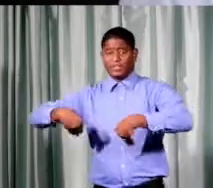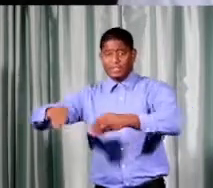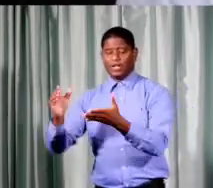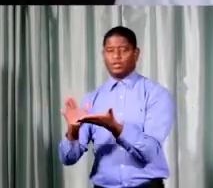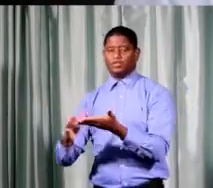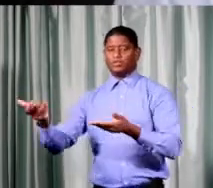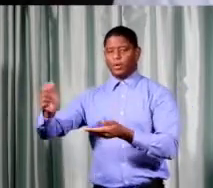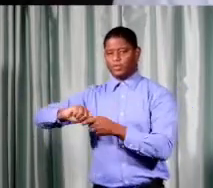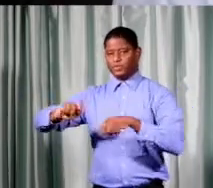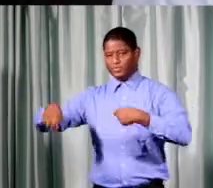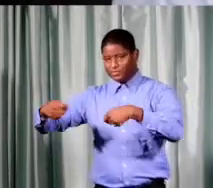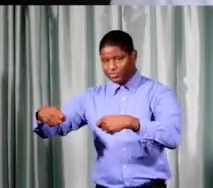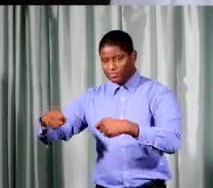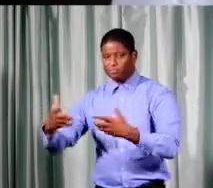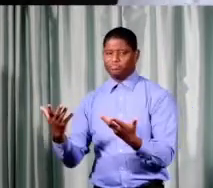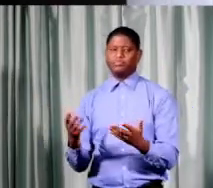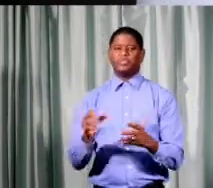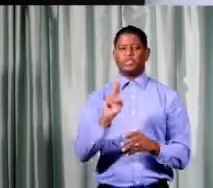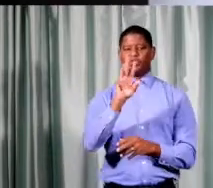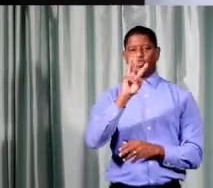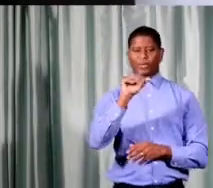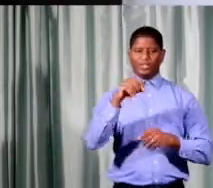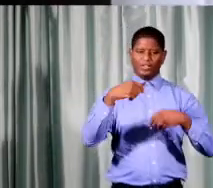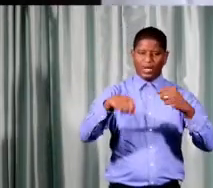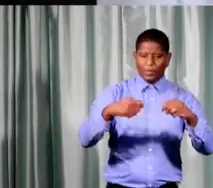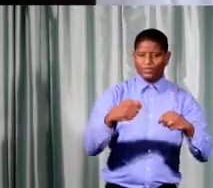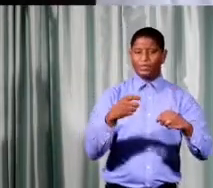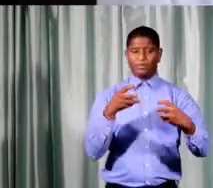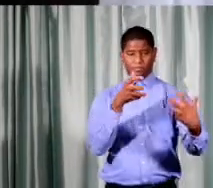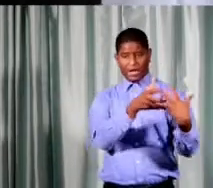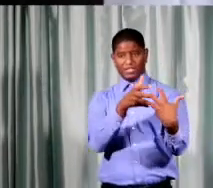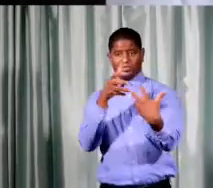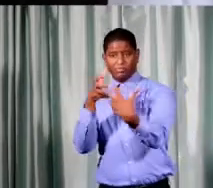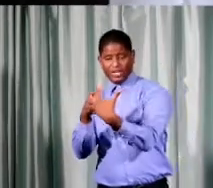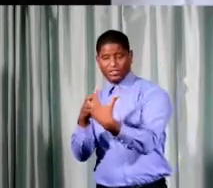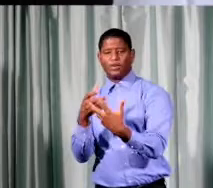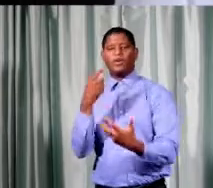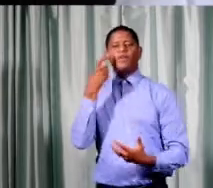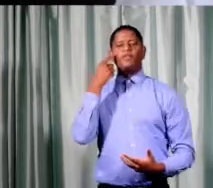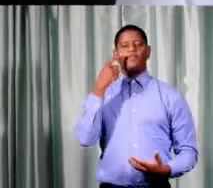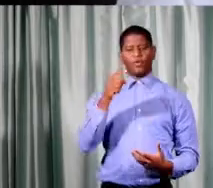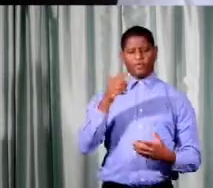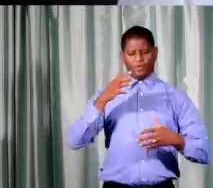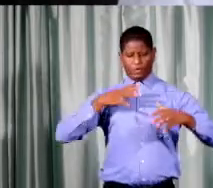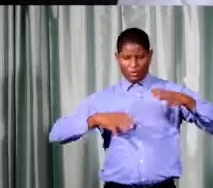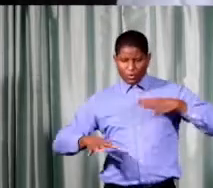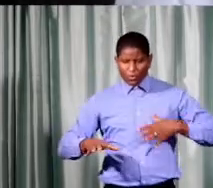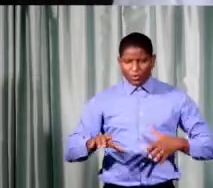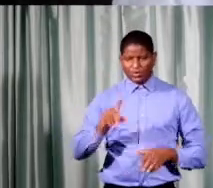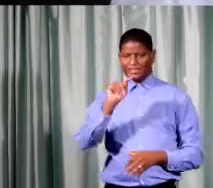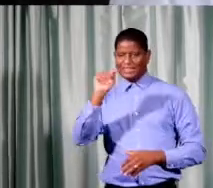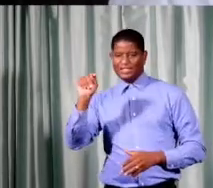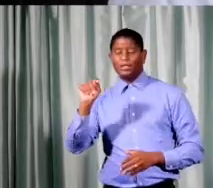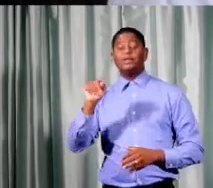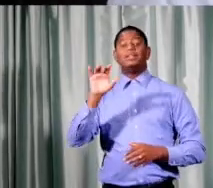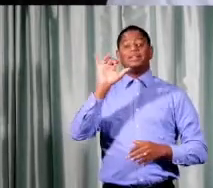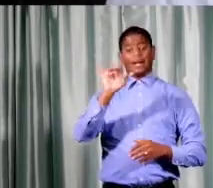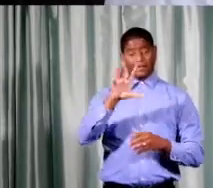UE. It was designed for FashionTT to use. It was designed for BP to